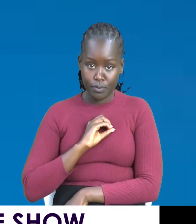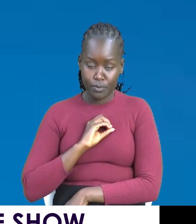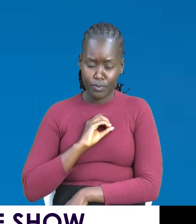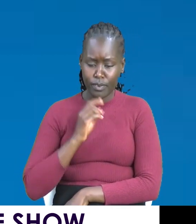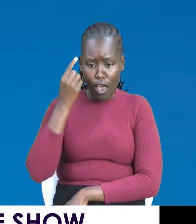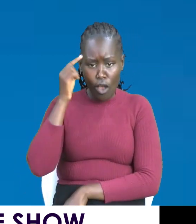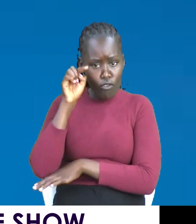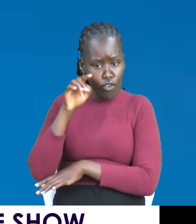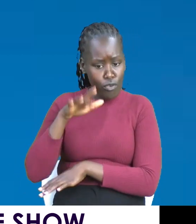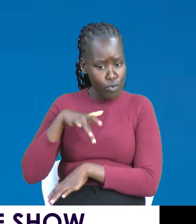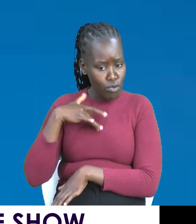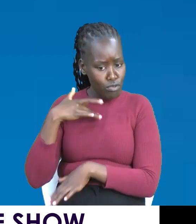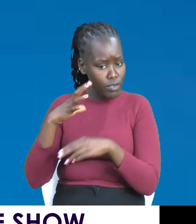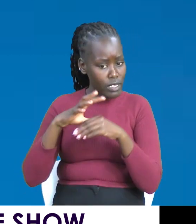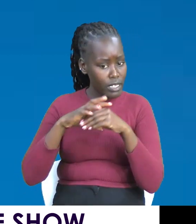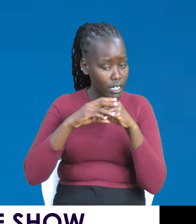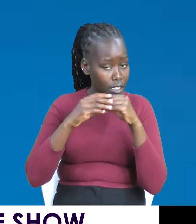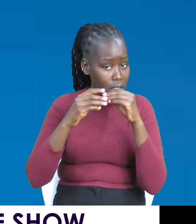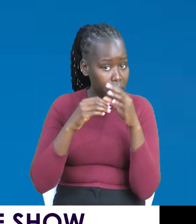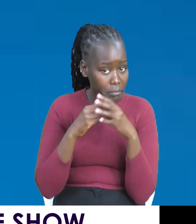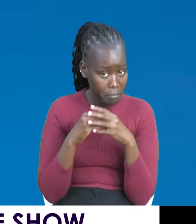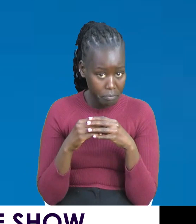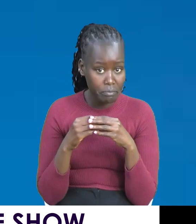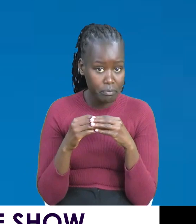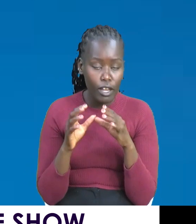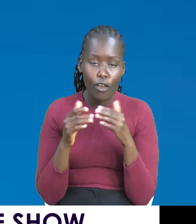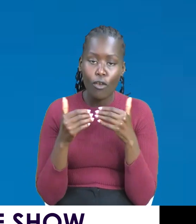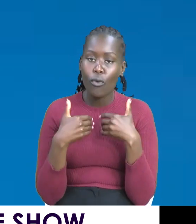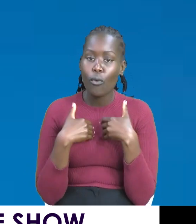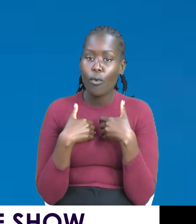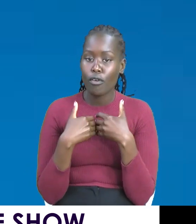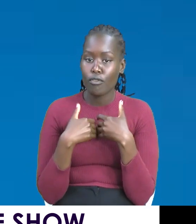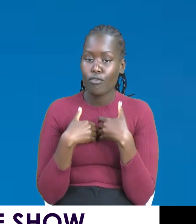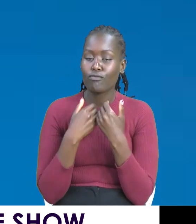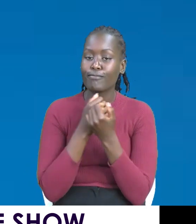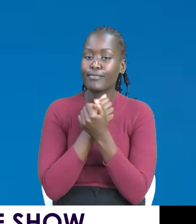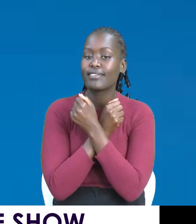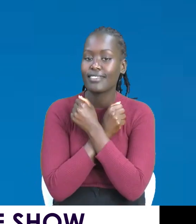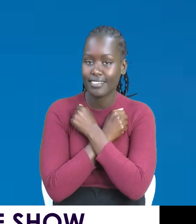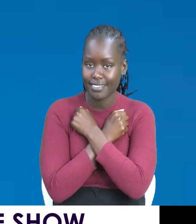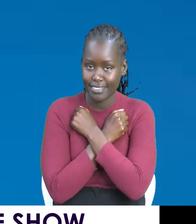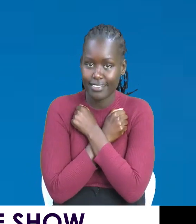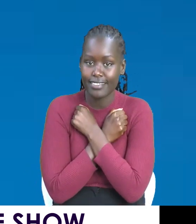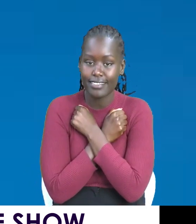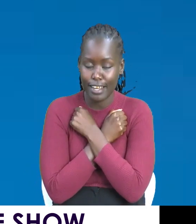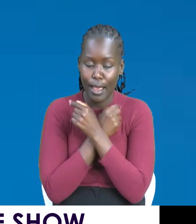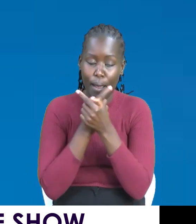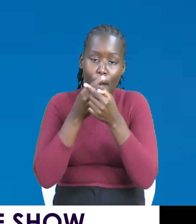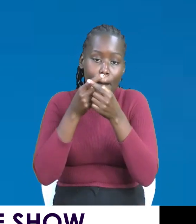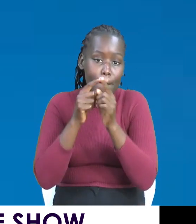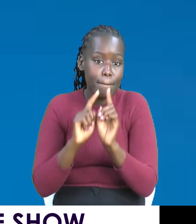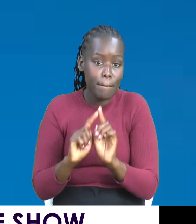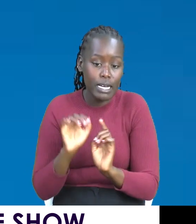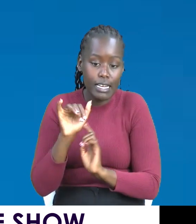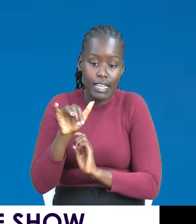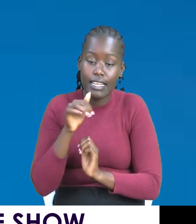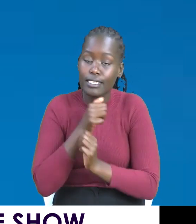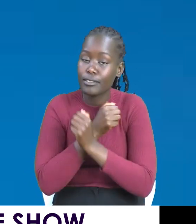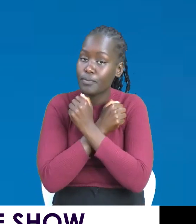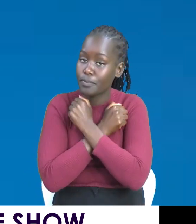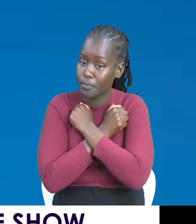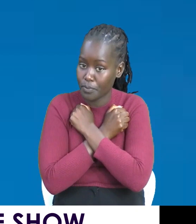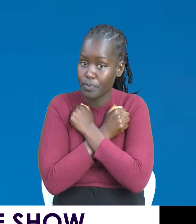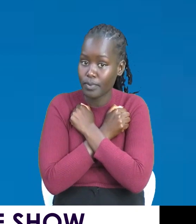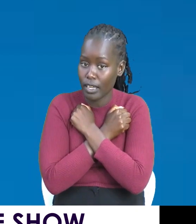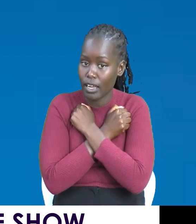for you to feel comfortable, you have to be loved. But then that love can